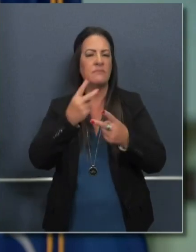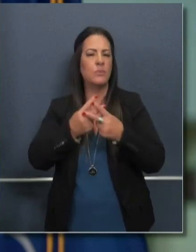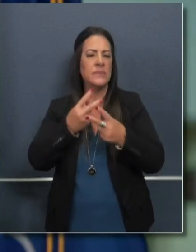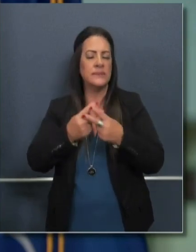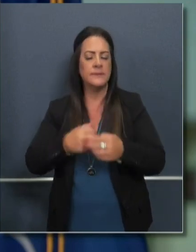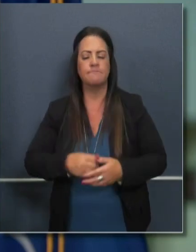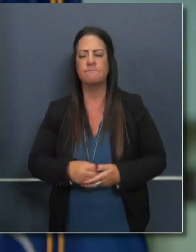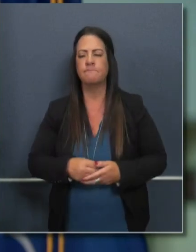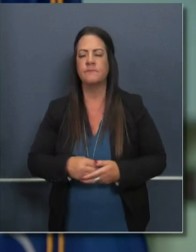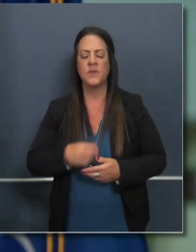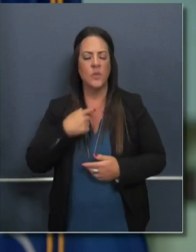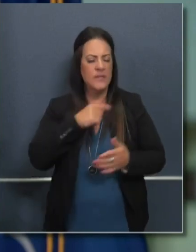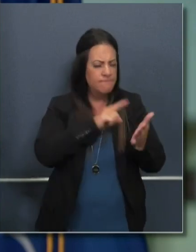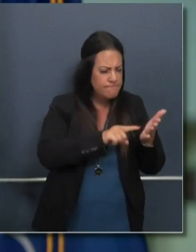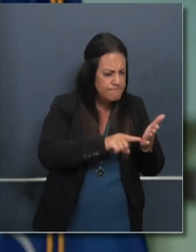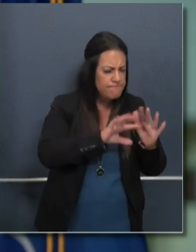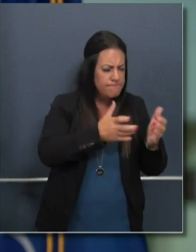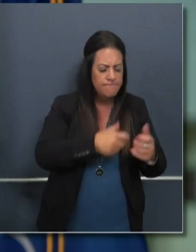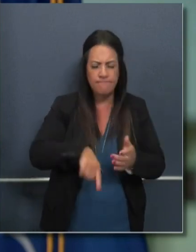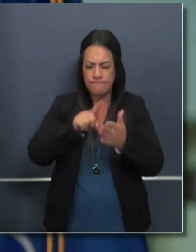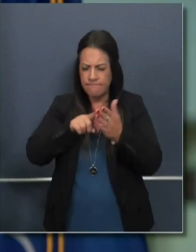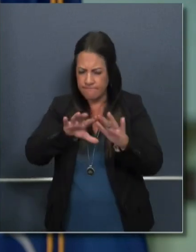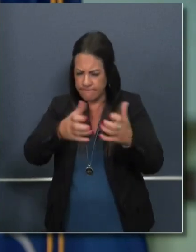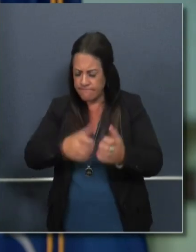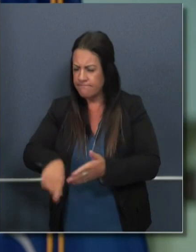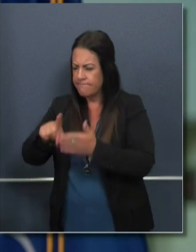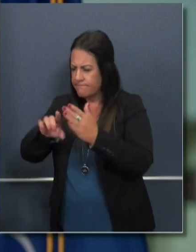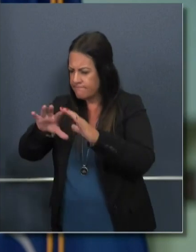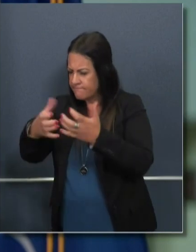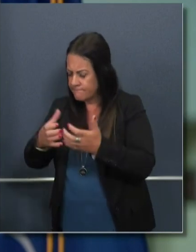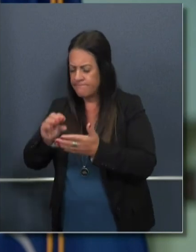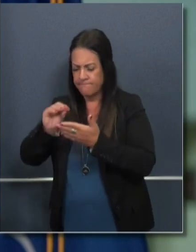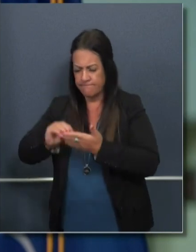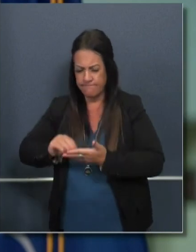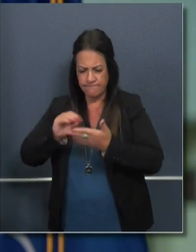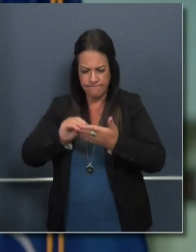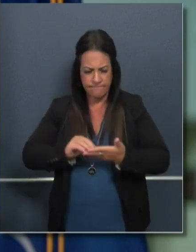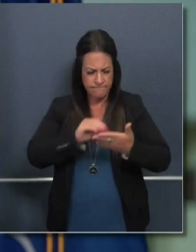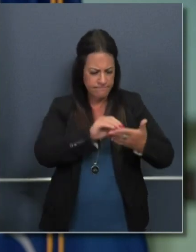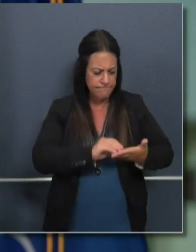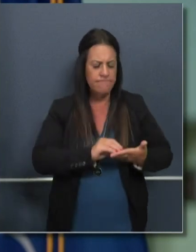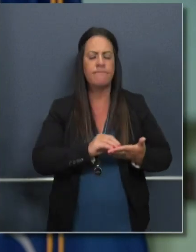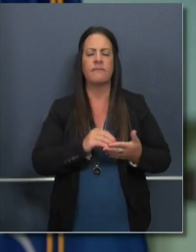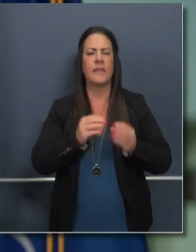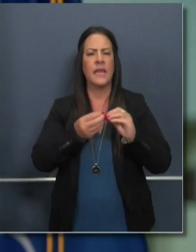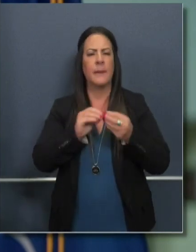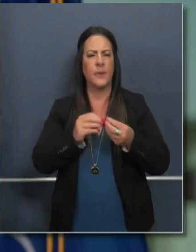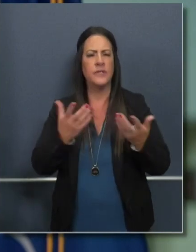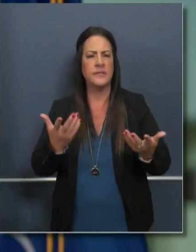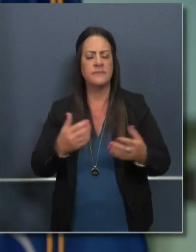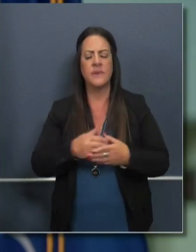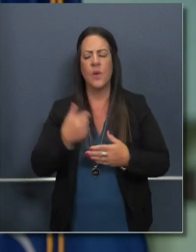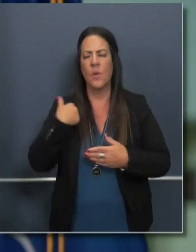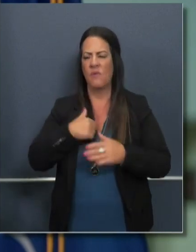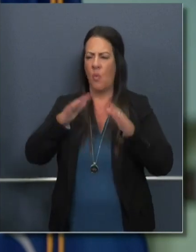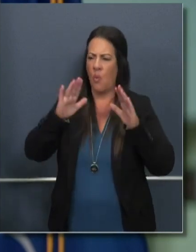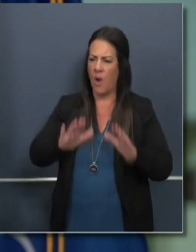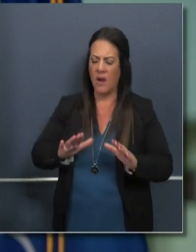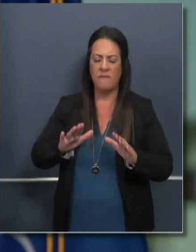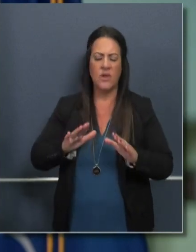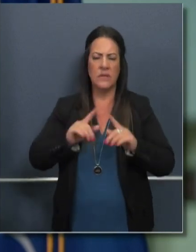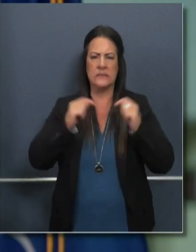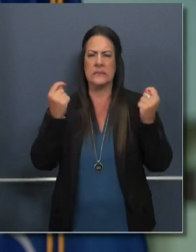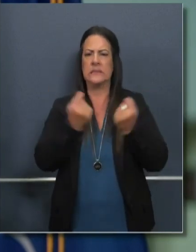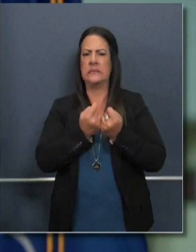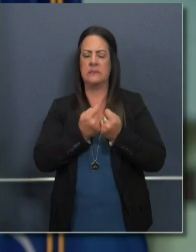of course, need to do more on therapeutics, another indicator, but I'm very pleased we have a remarkable team of advisors in the